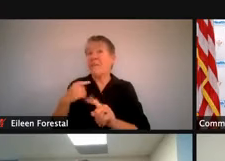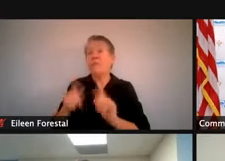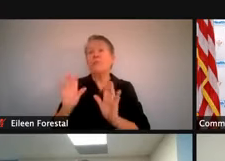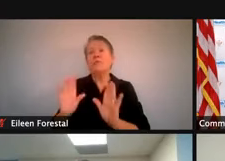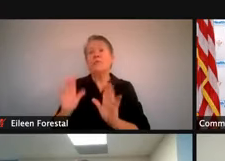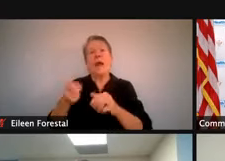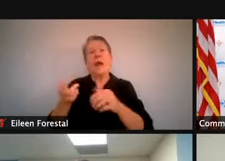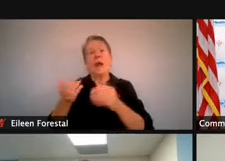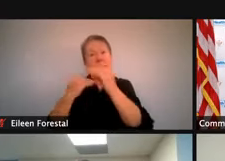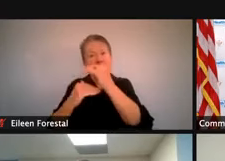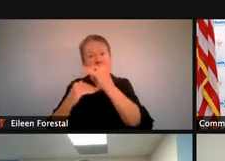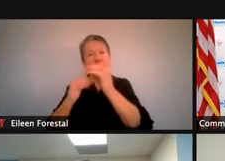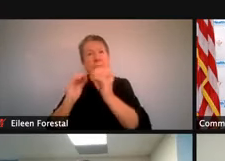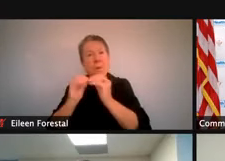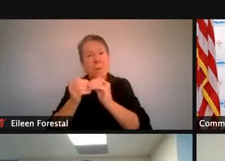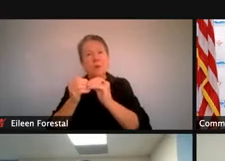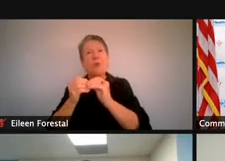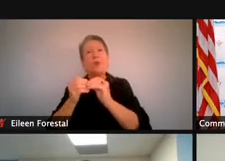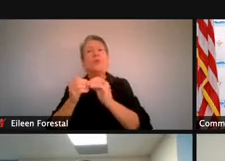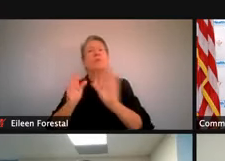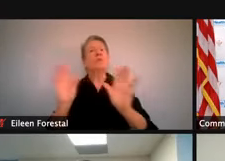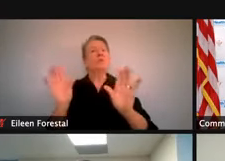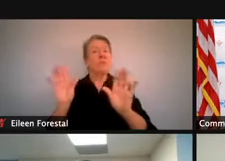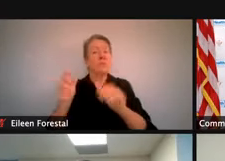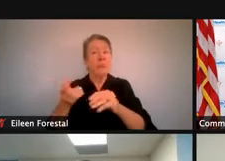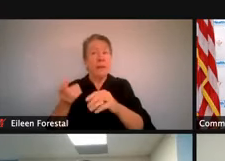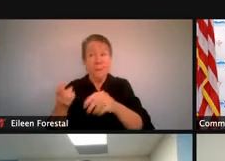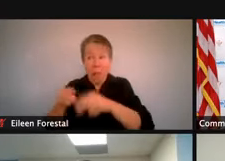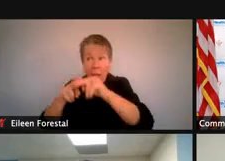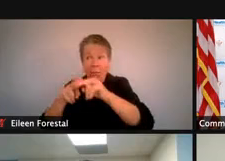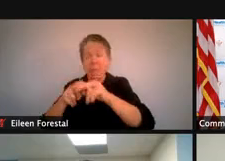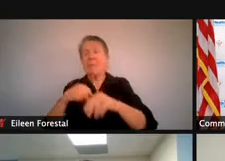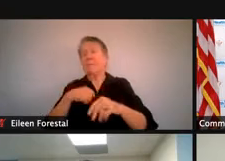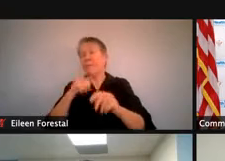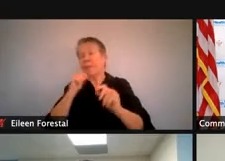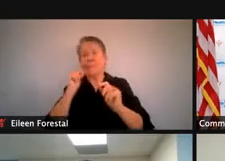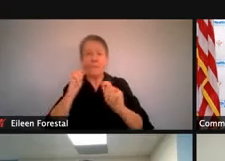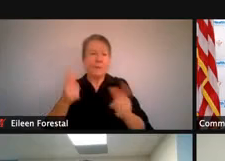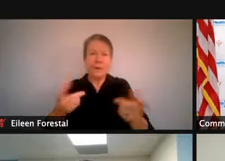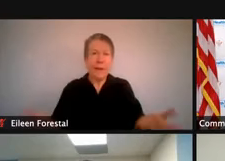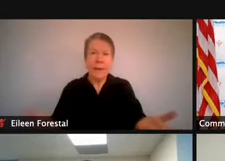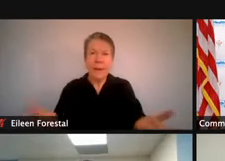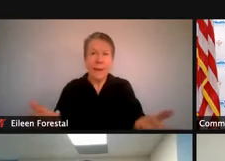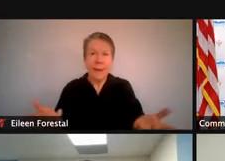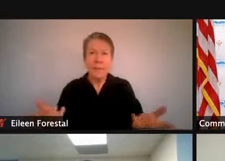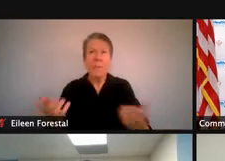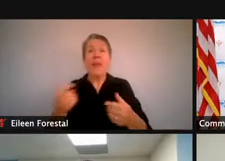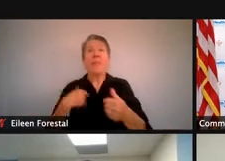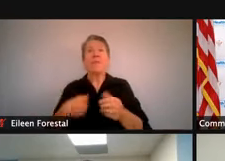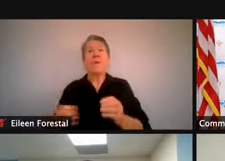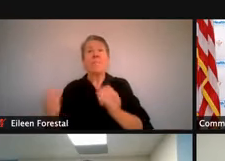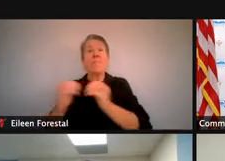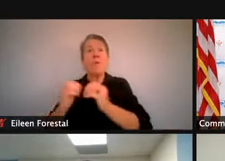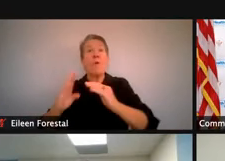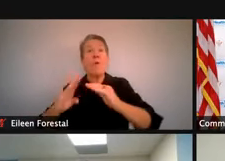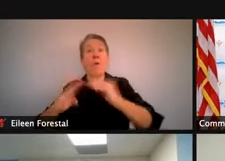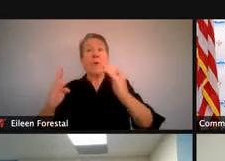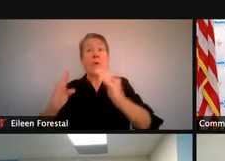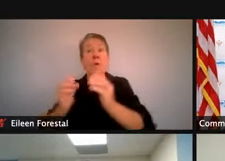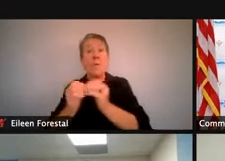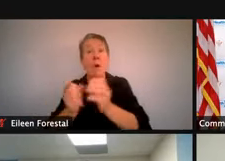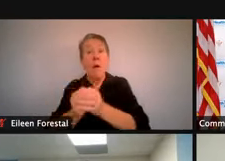fact pattern that you want to continue the opening up steps. Judy, anything else on long-term care, taking loved